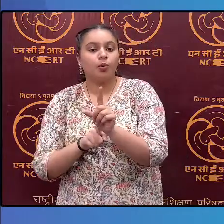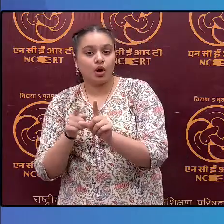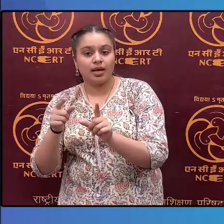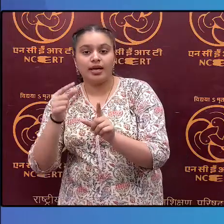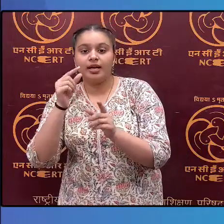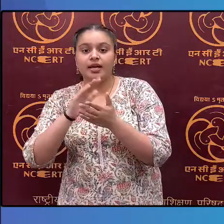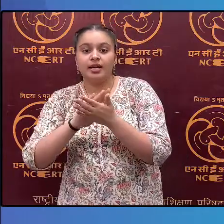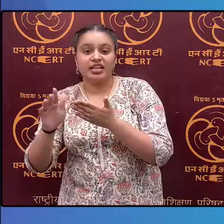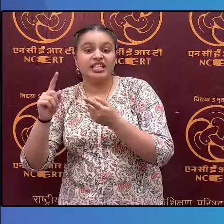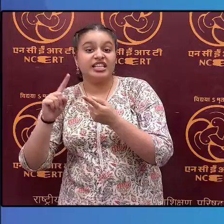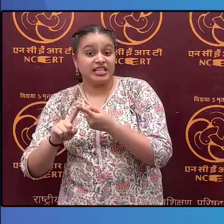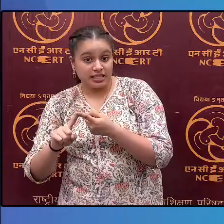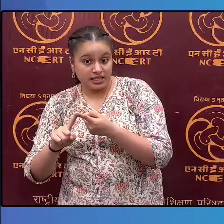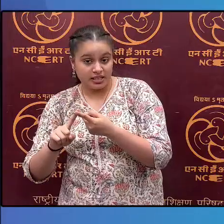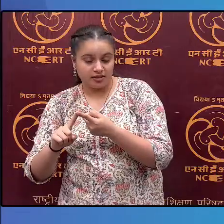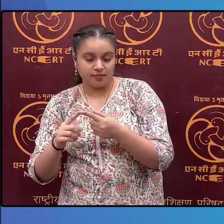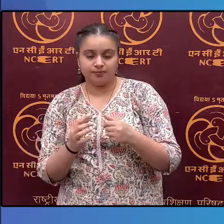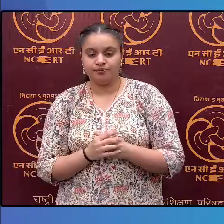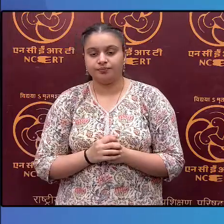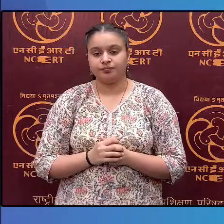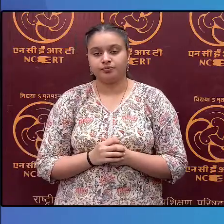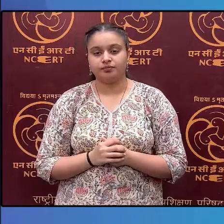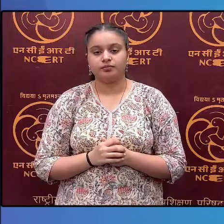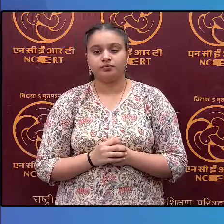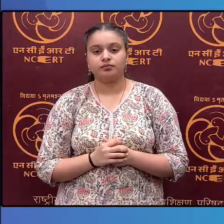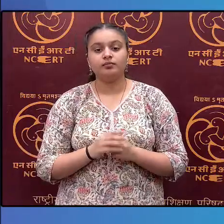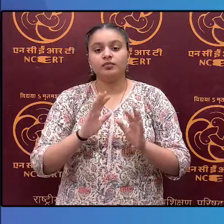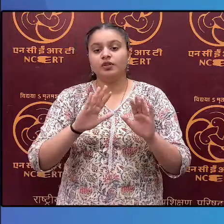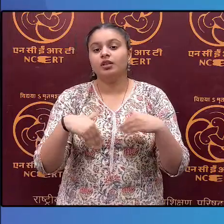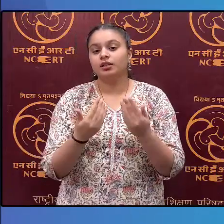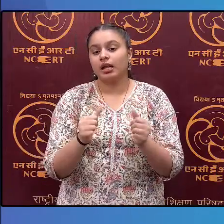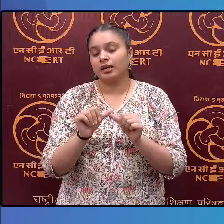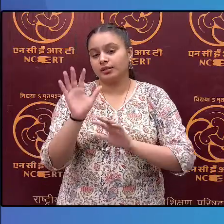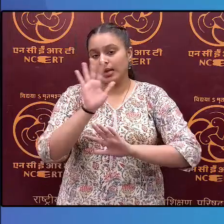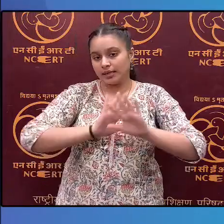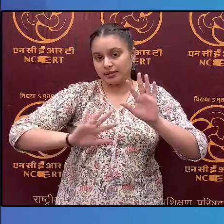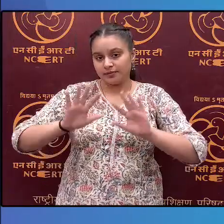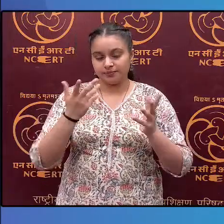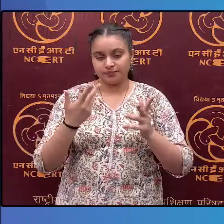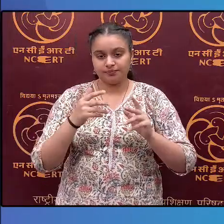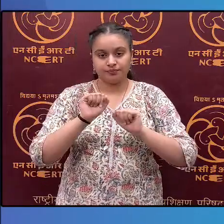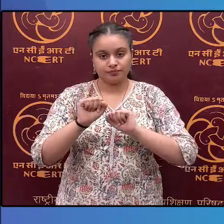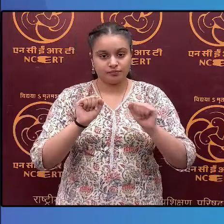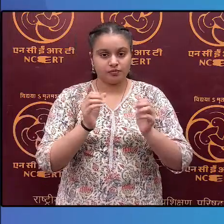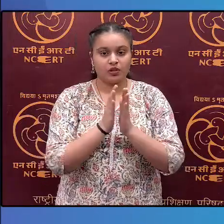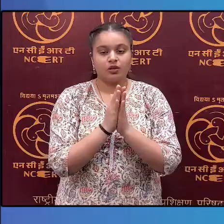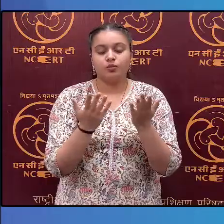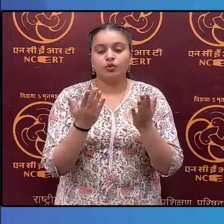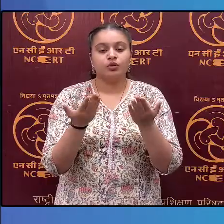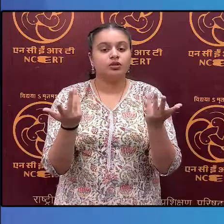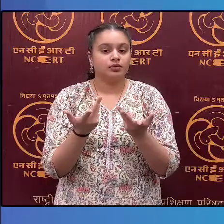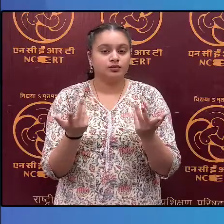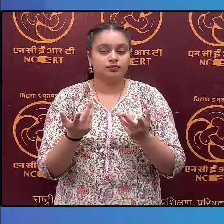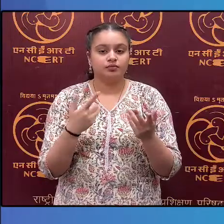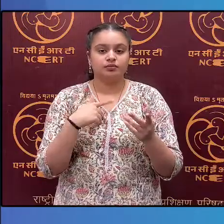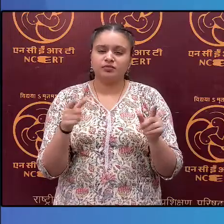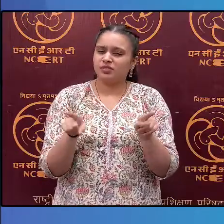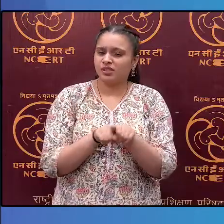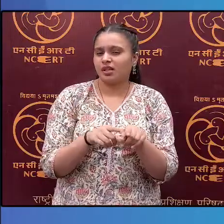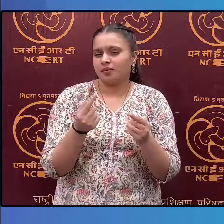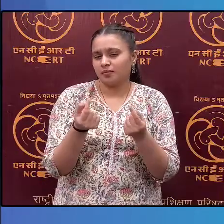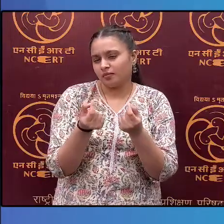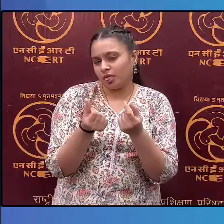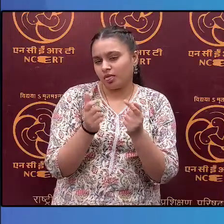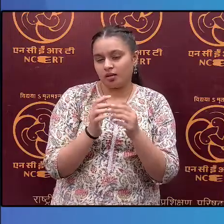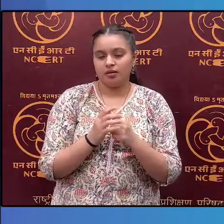used he. Okay. That's right. Yes. So, the next activity of your book is also something like this.